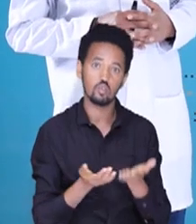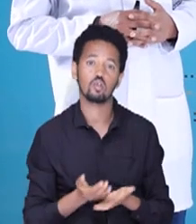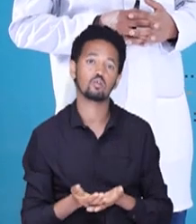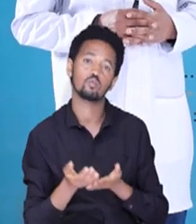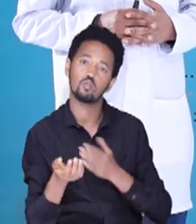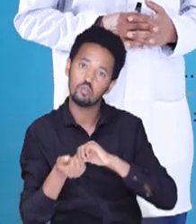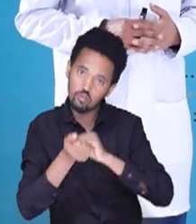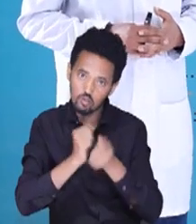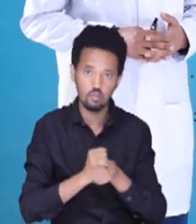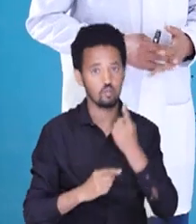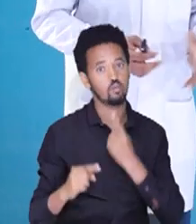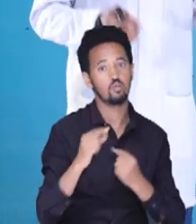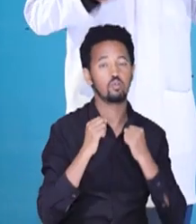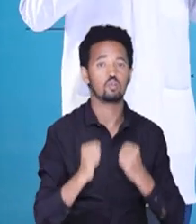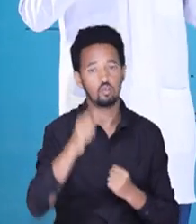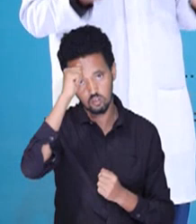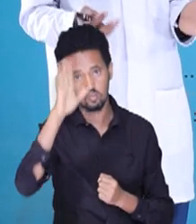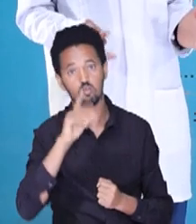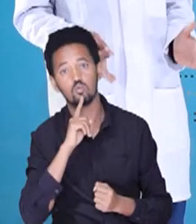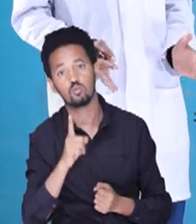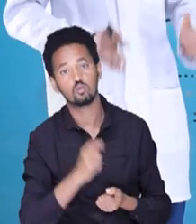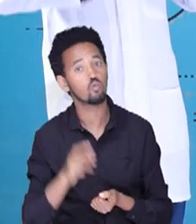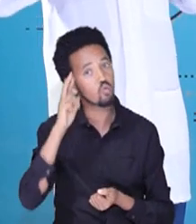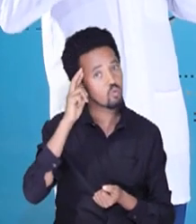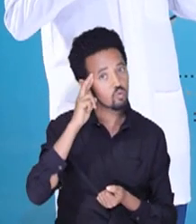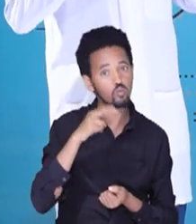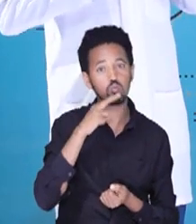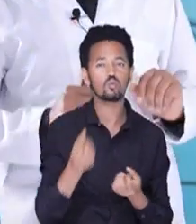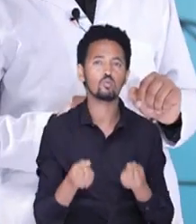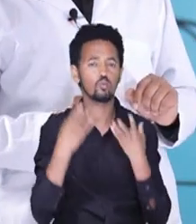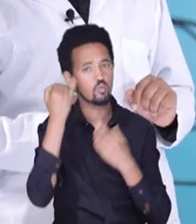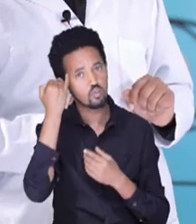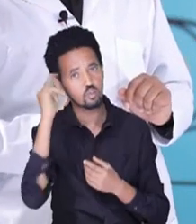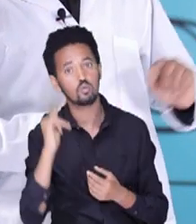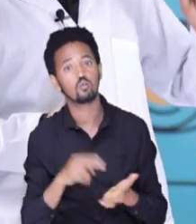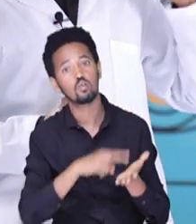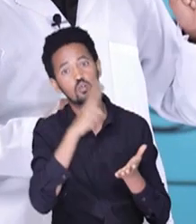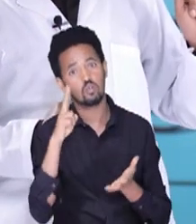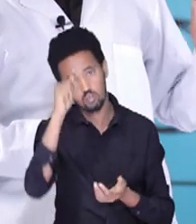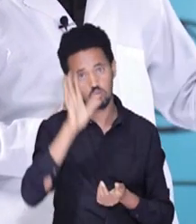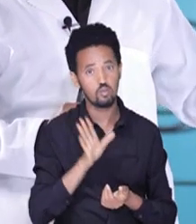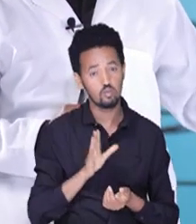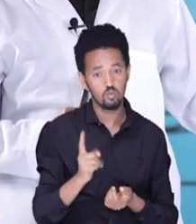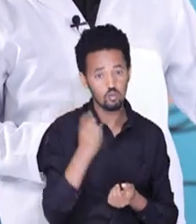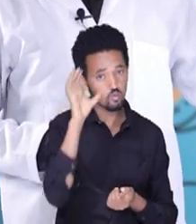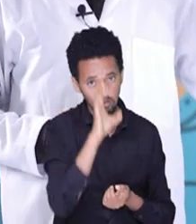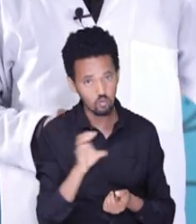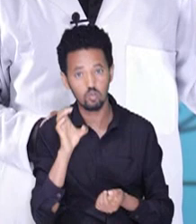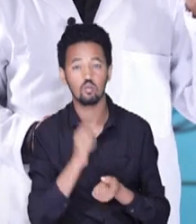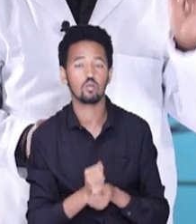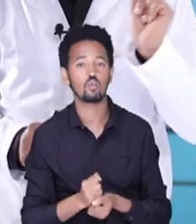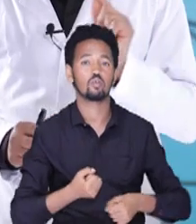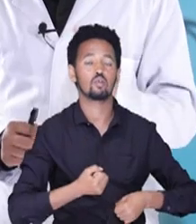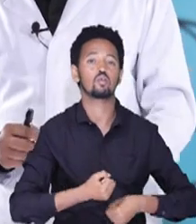dissatisfied, change the government. Rousseau mainly concentrated on education, foundation for